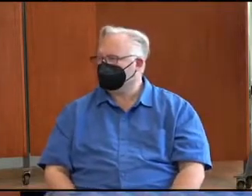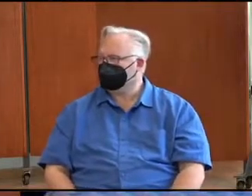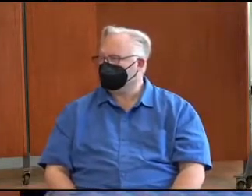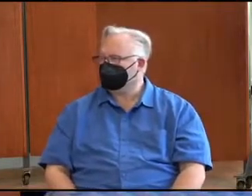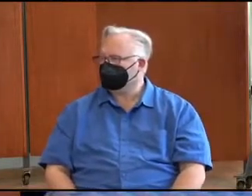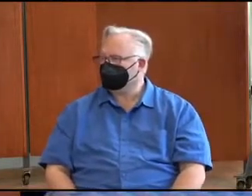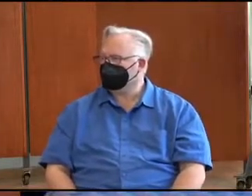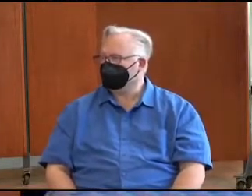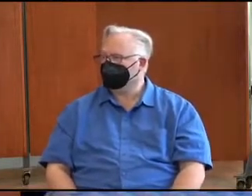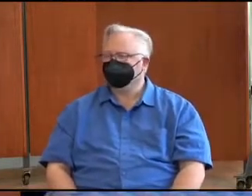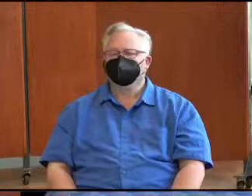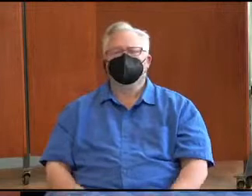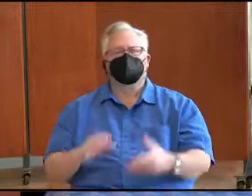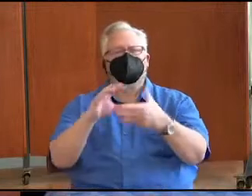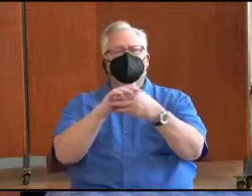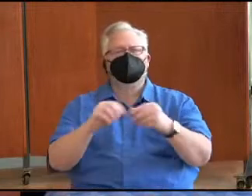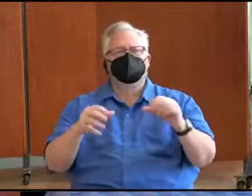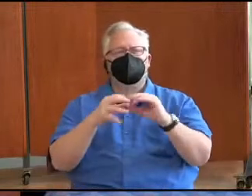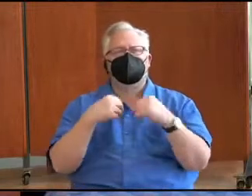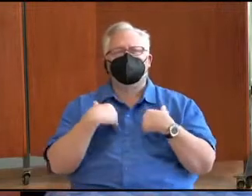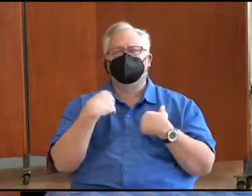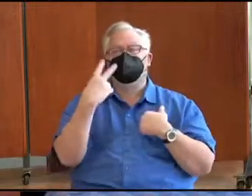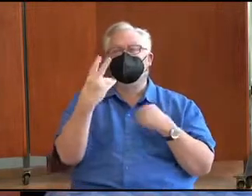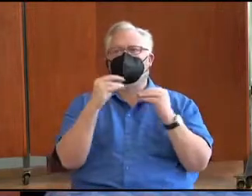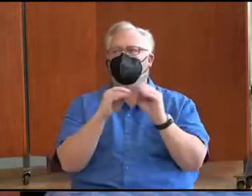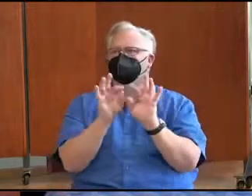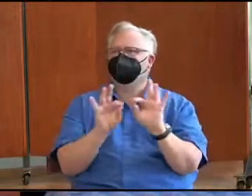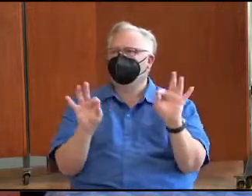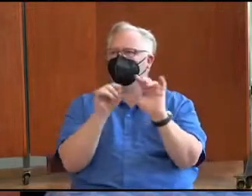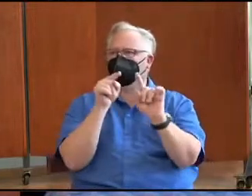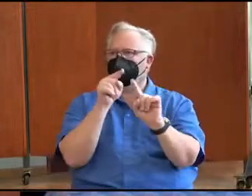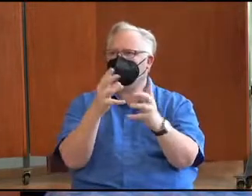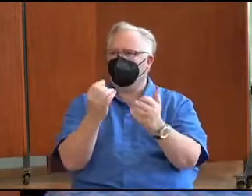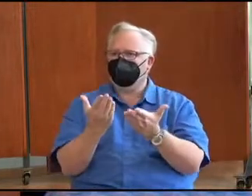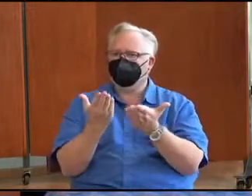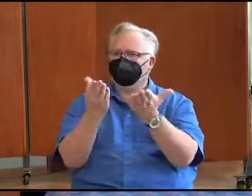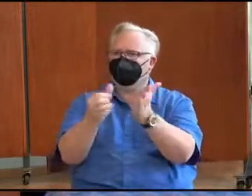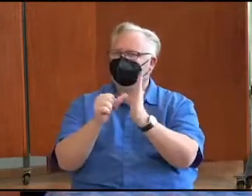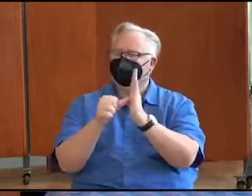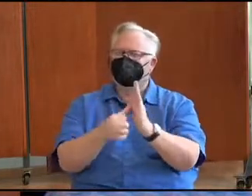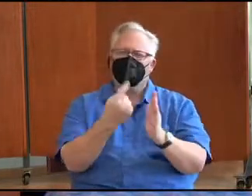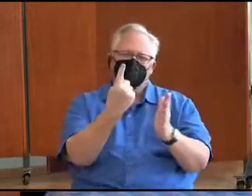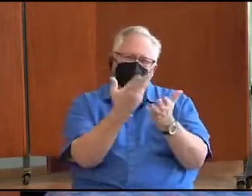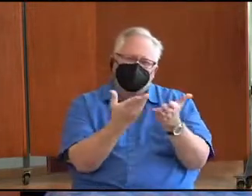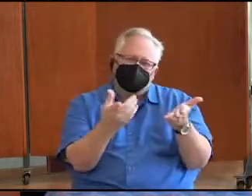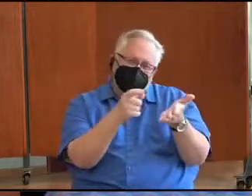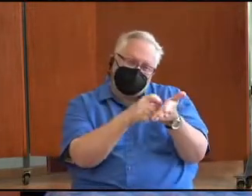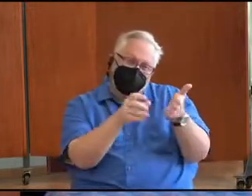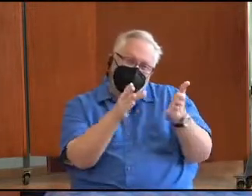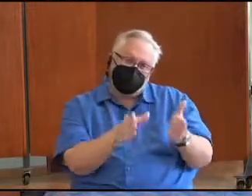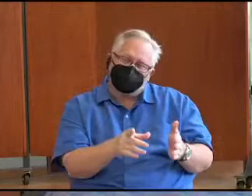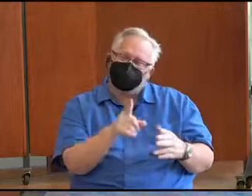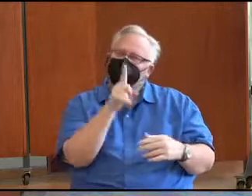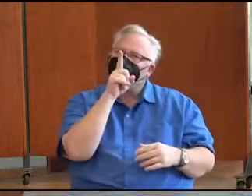There's two more gems in this story I want to lift up. One that the author doesn't mention, but it's so clear to